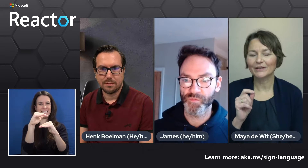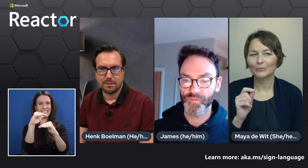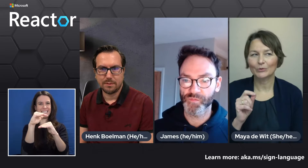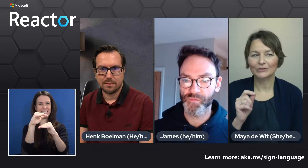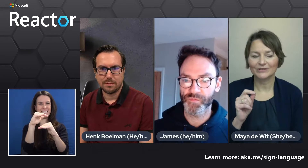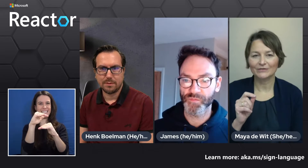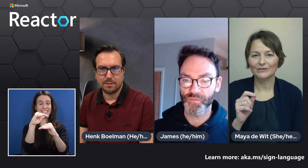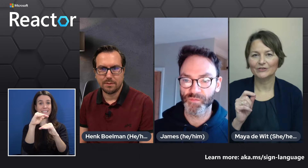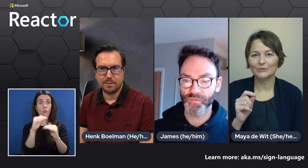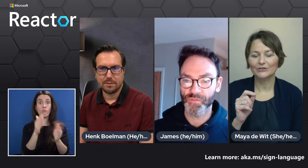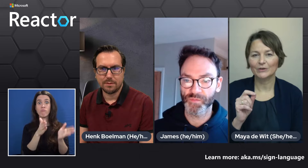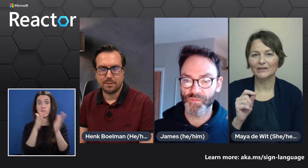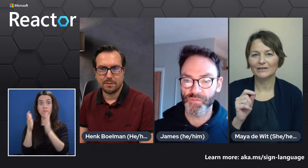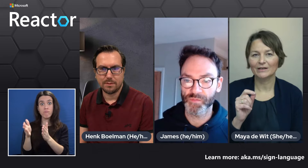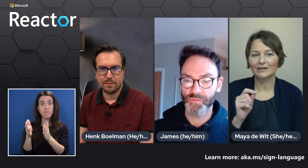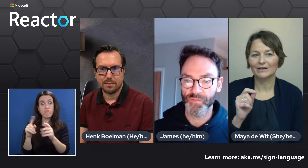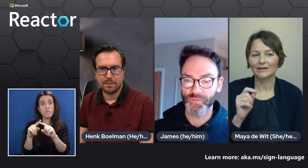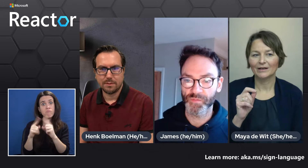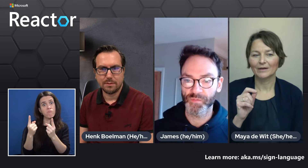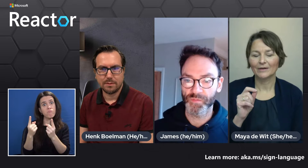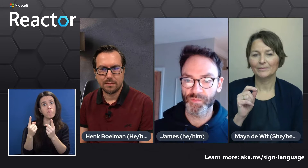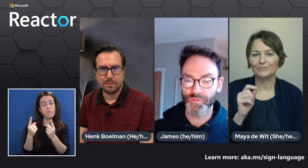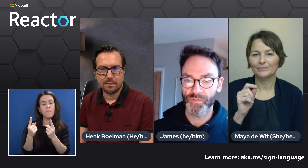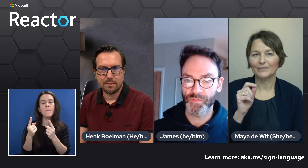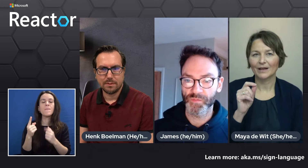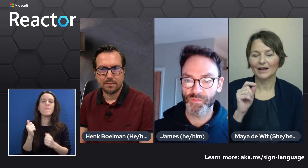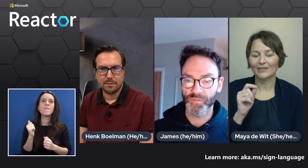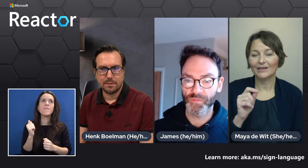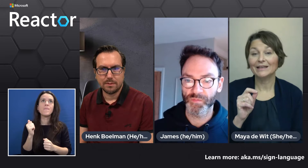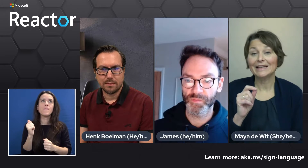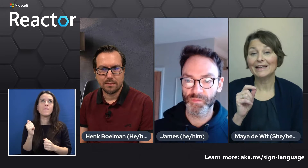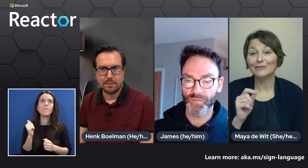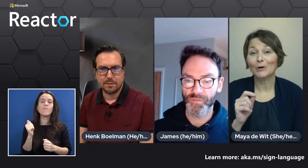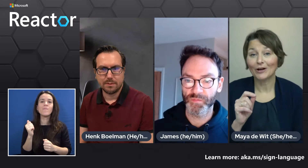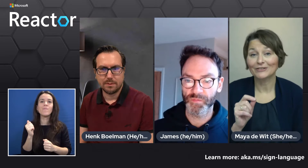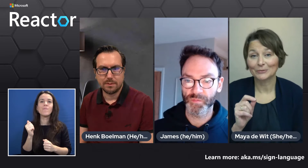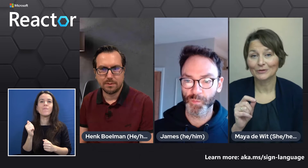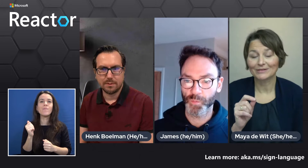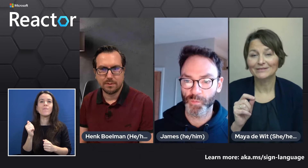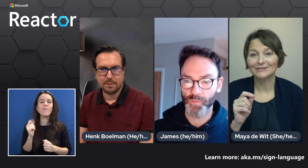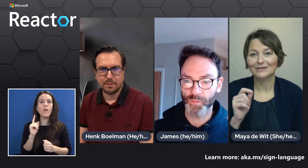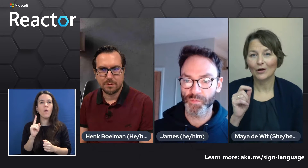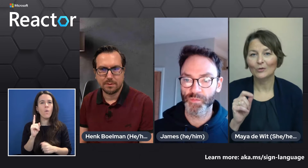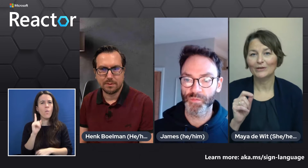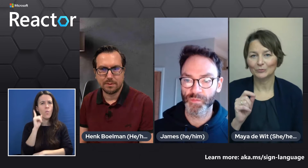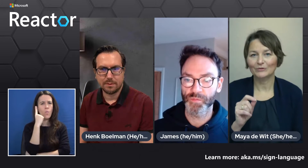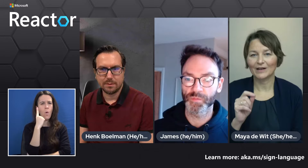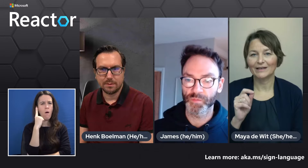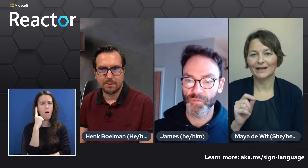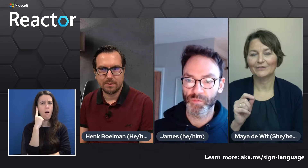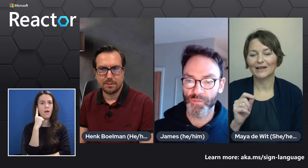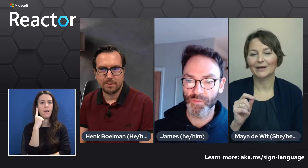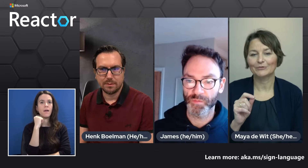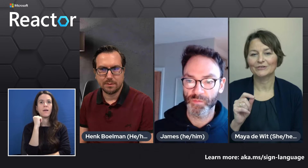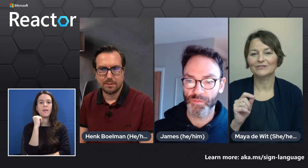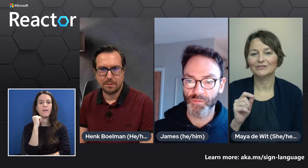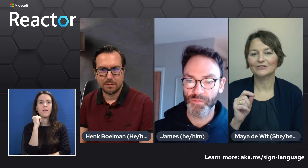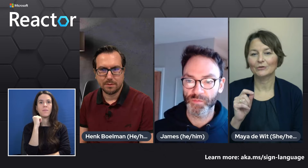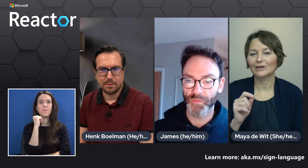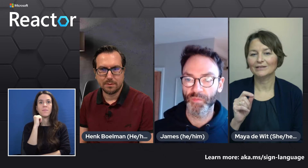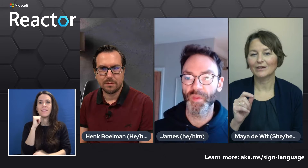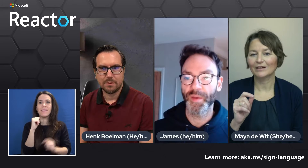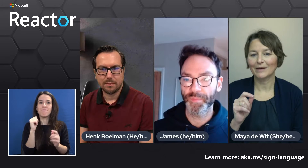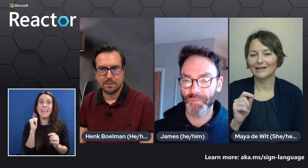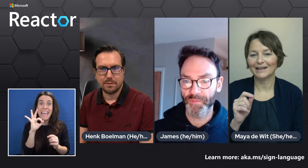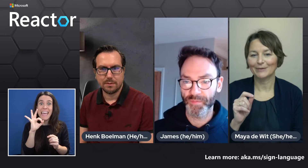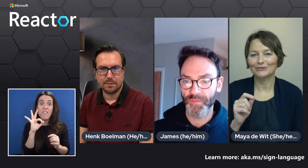very important difference between, I think if possible, always provide live captions. So